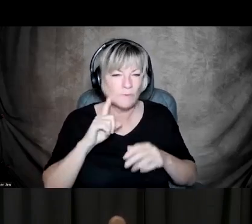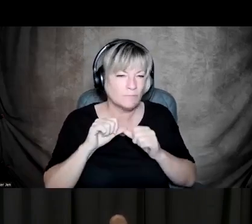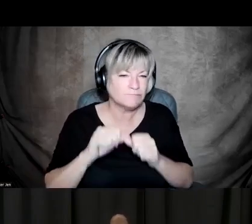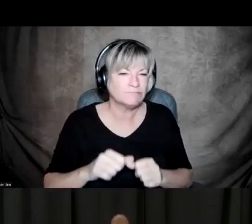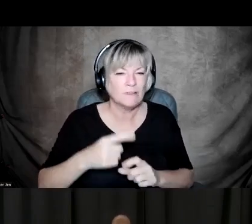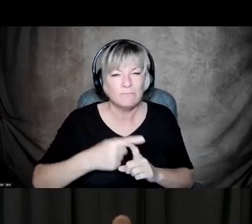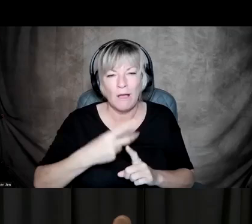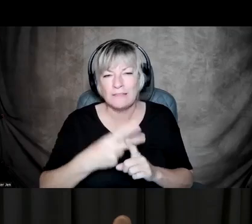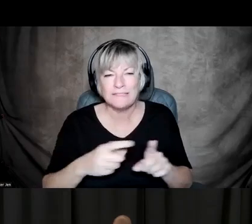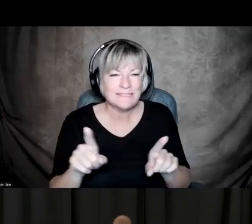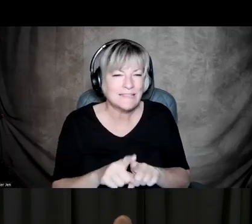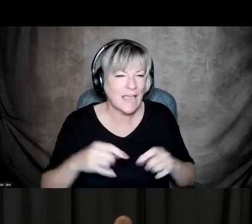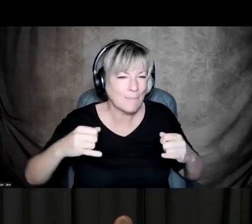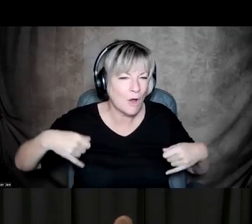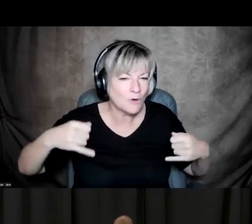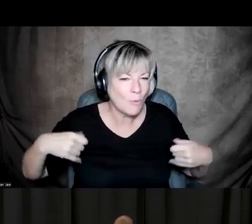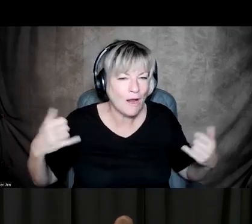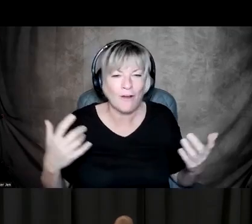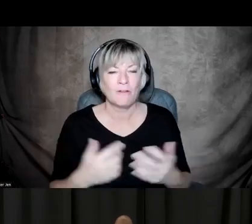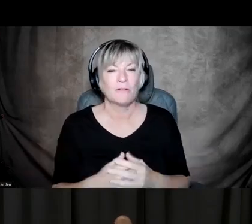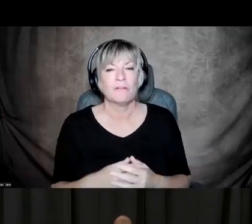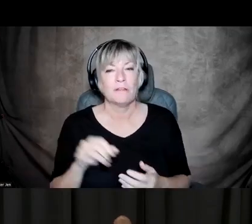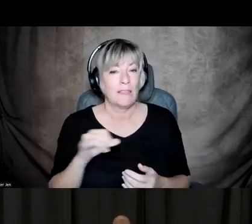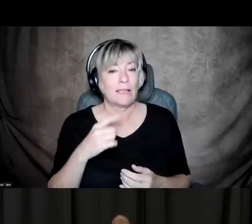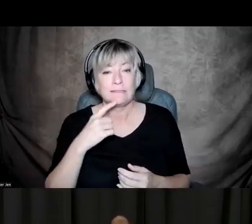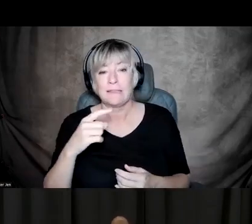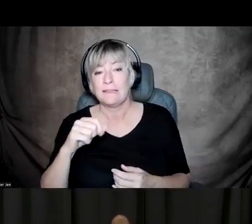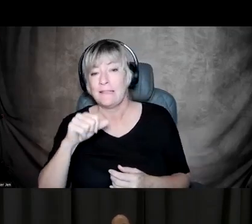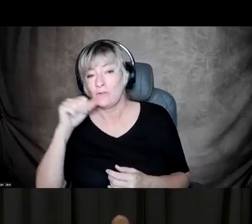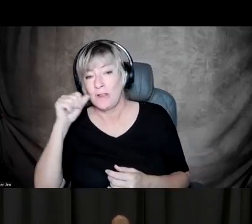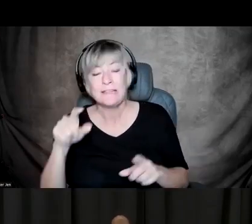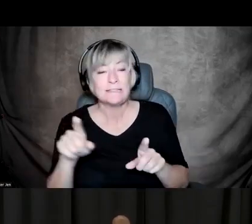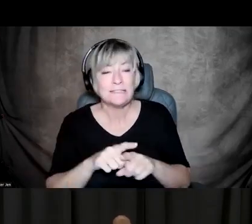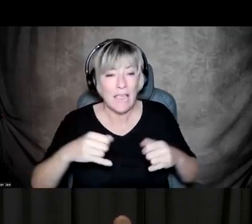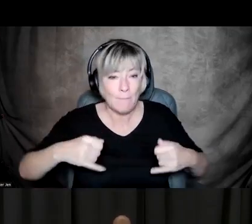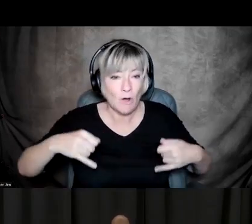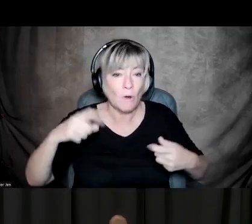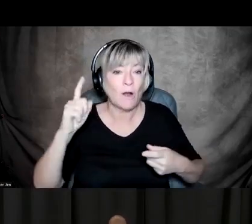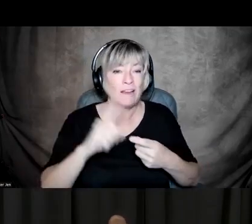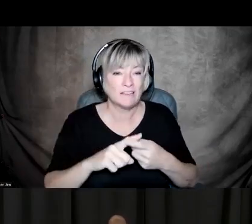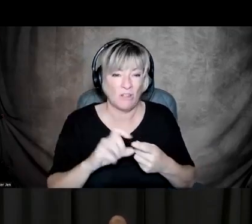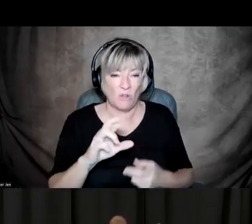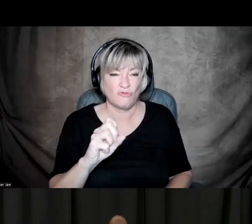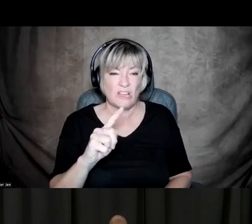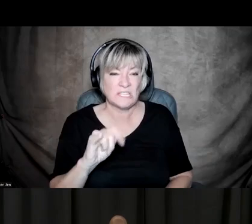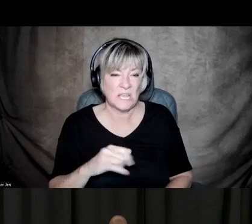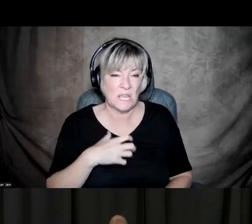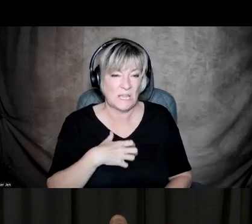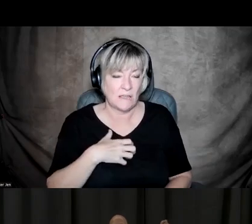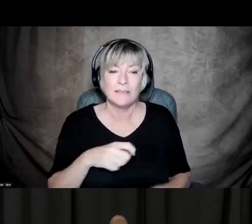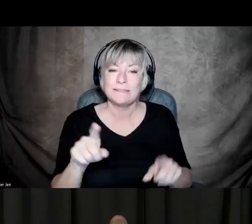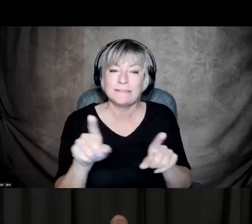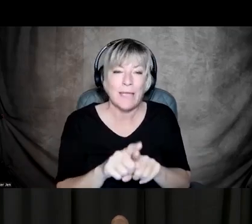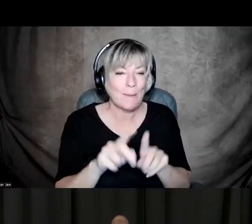same underwears. Like I said yesterday to the class, same underwears until they got crusty. I was that same